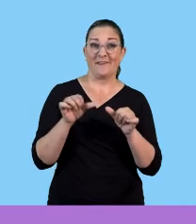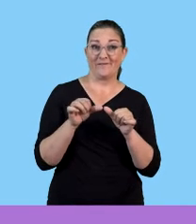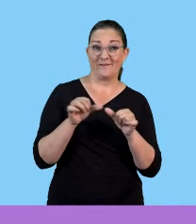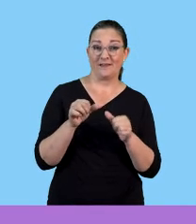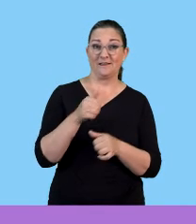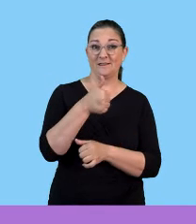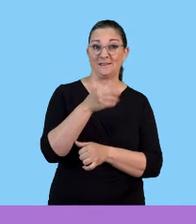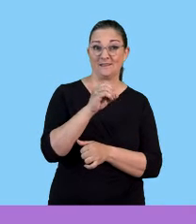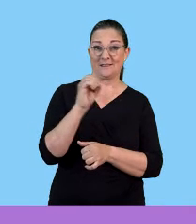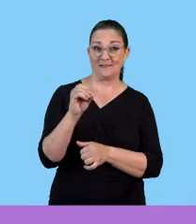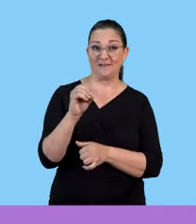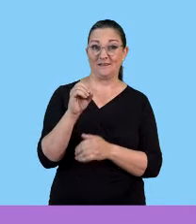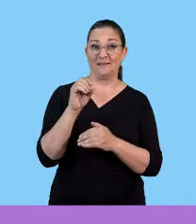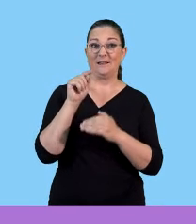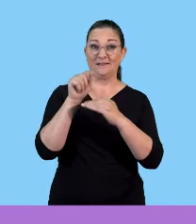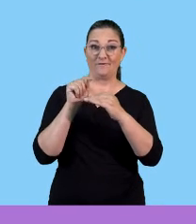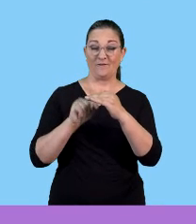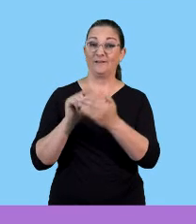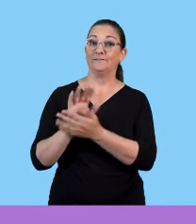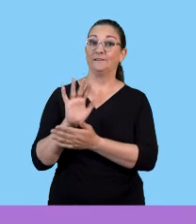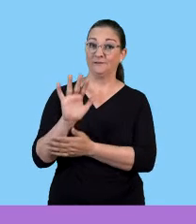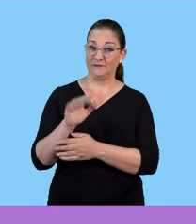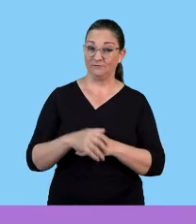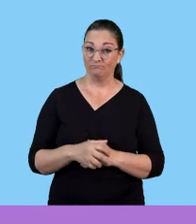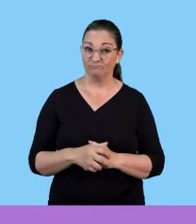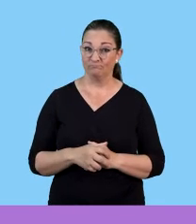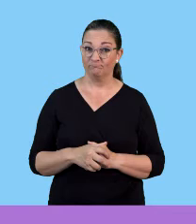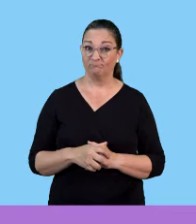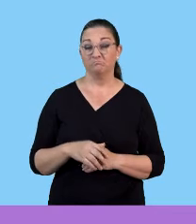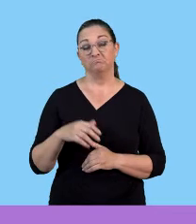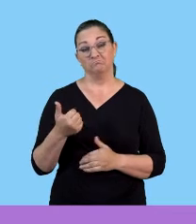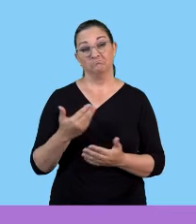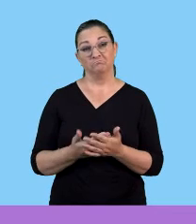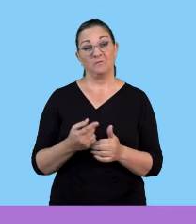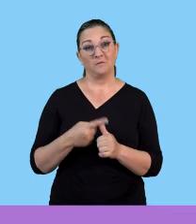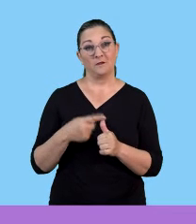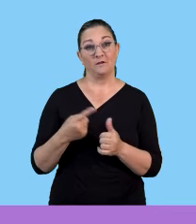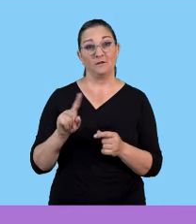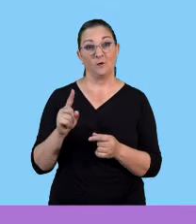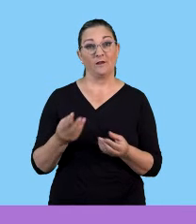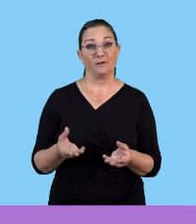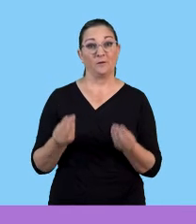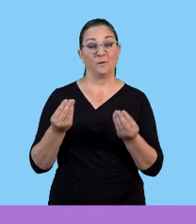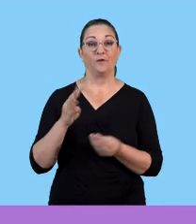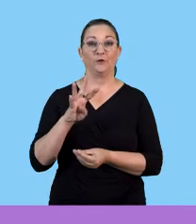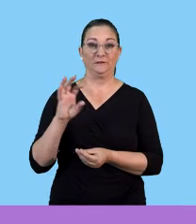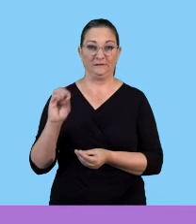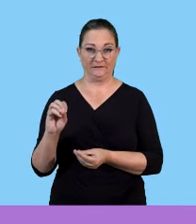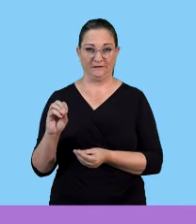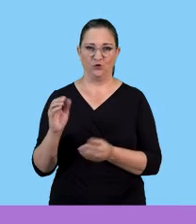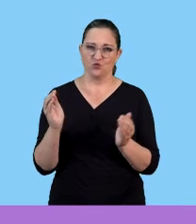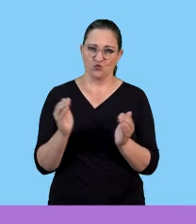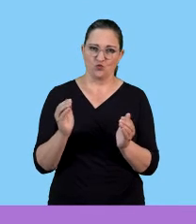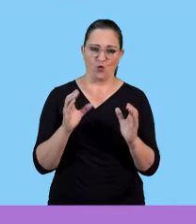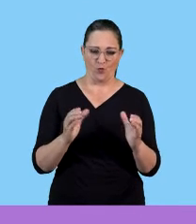600 divided by 15 should give me 40